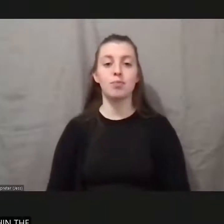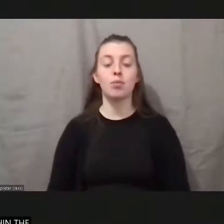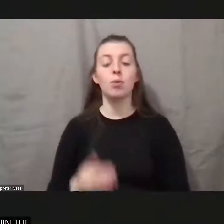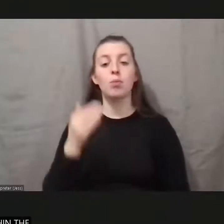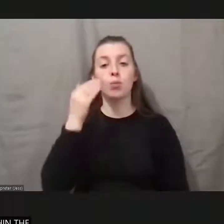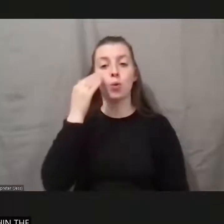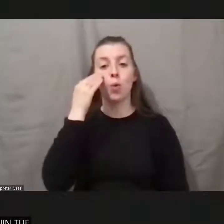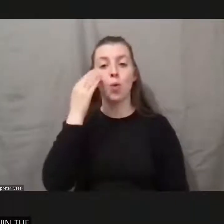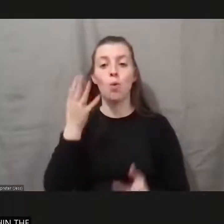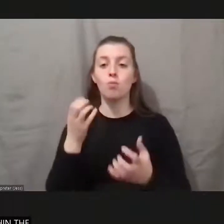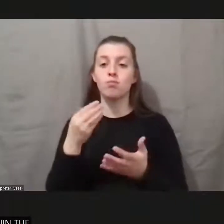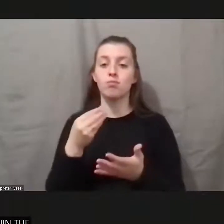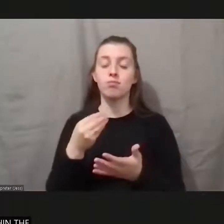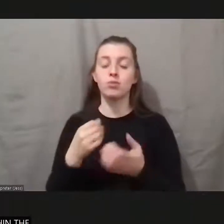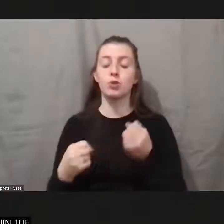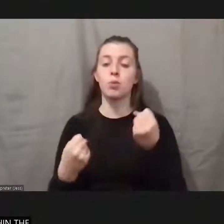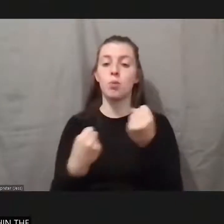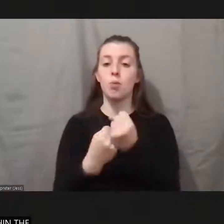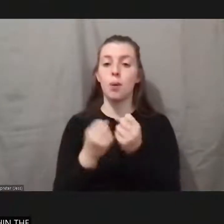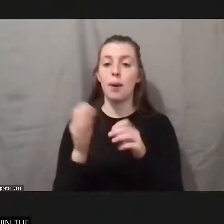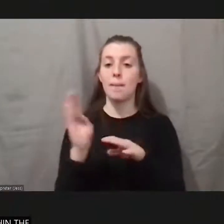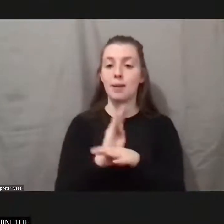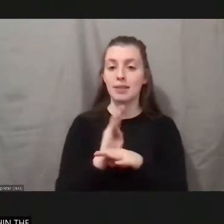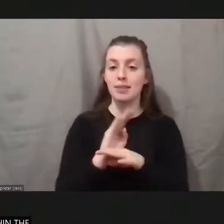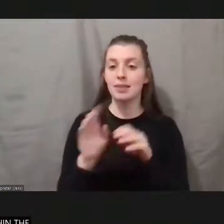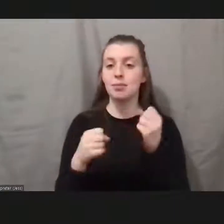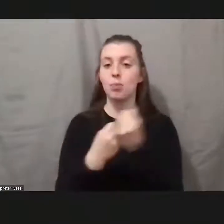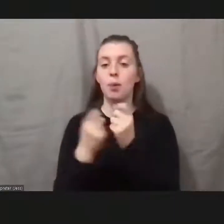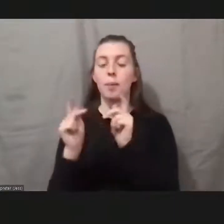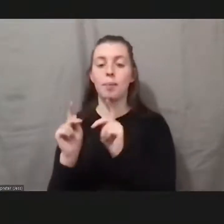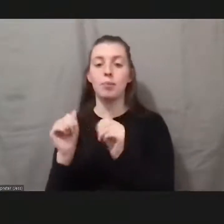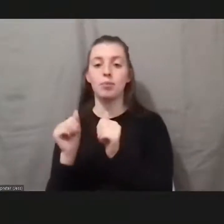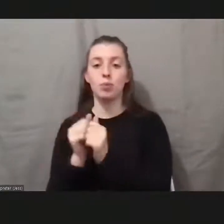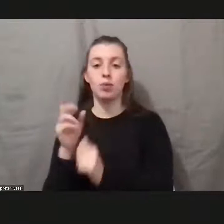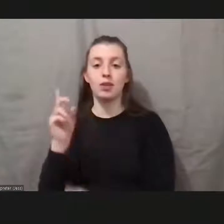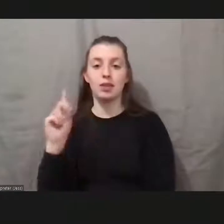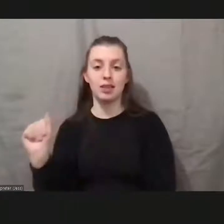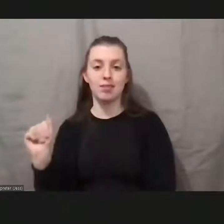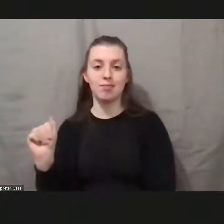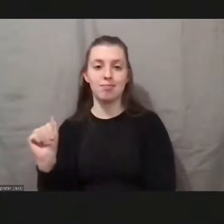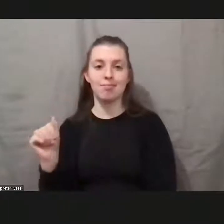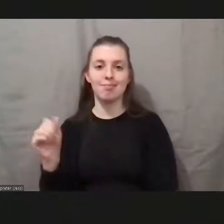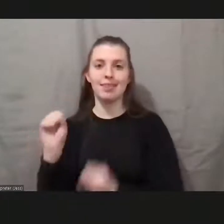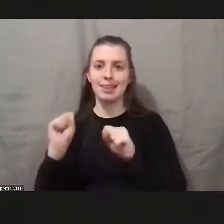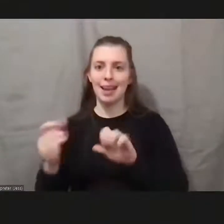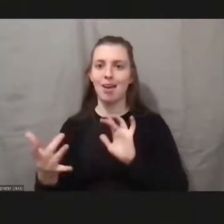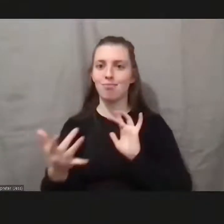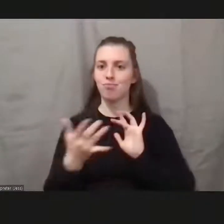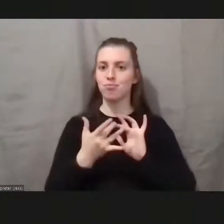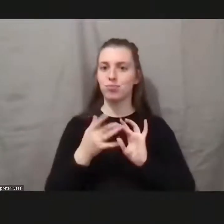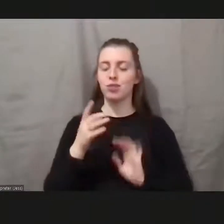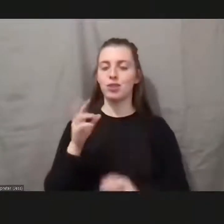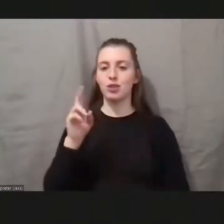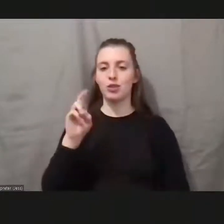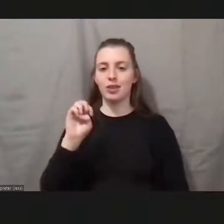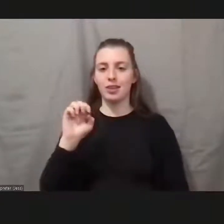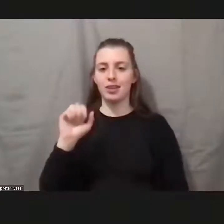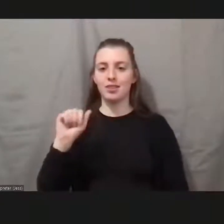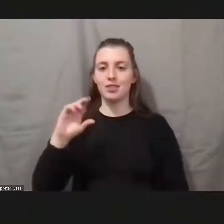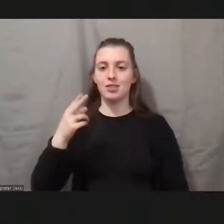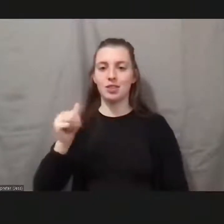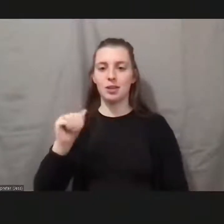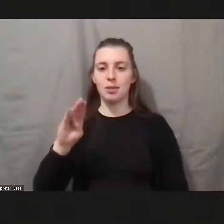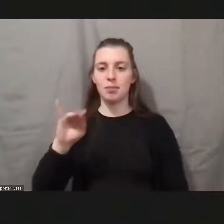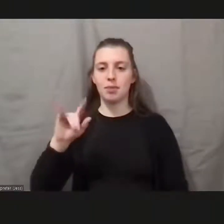also supports people with disabilities, please reach out to reachAbility. We're here to support you alongside